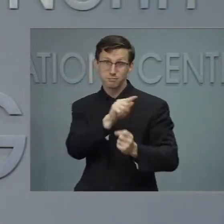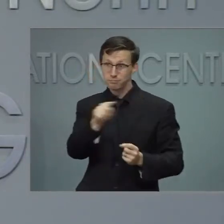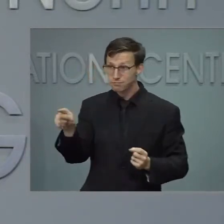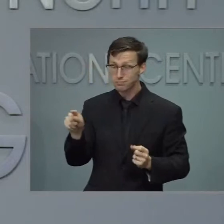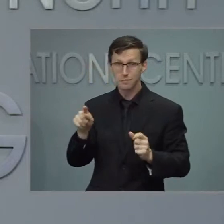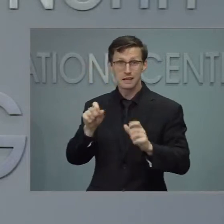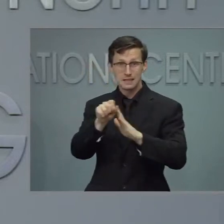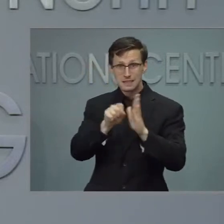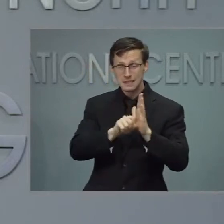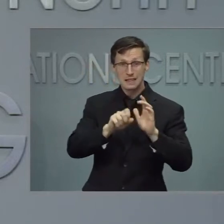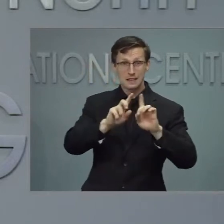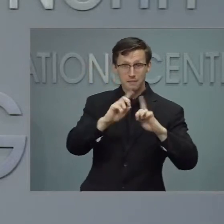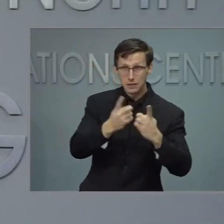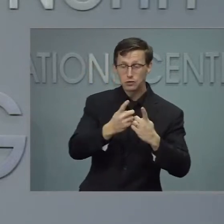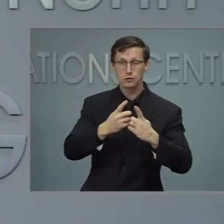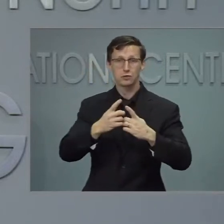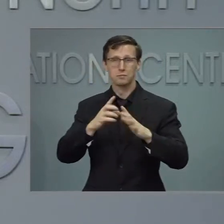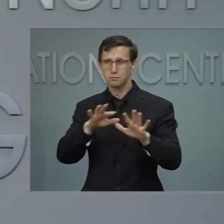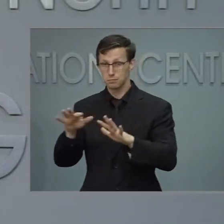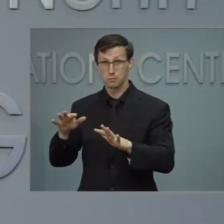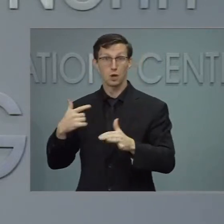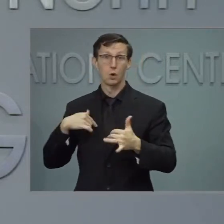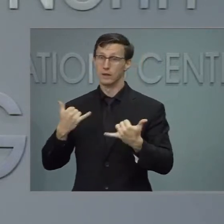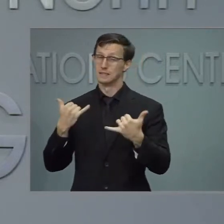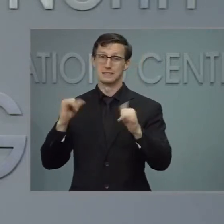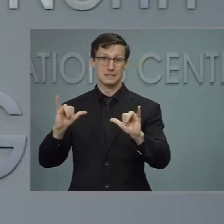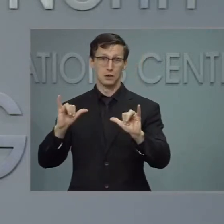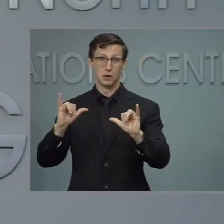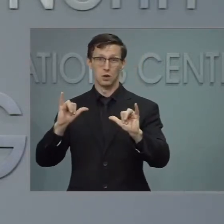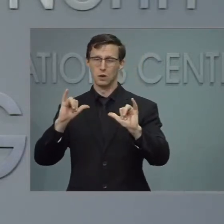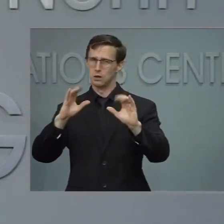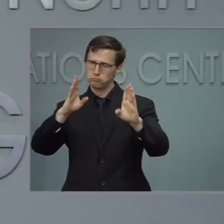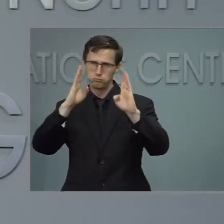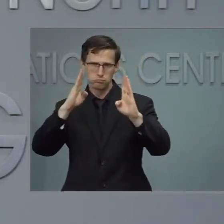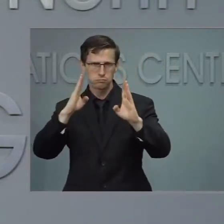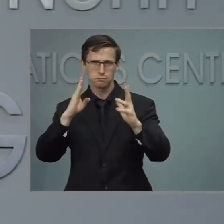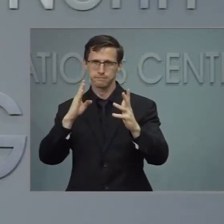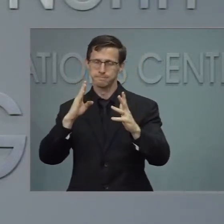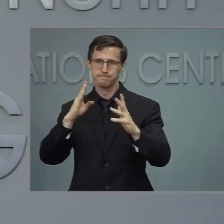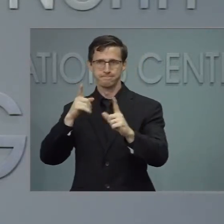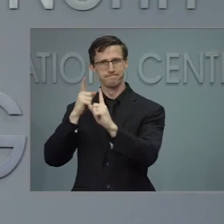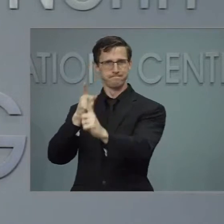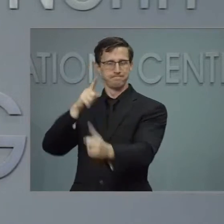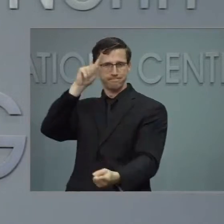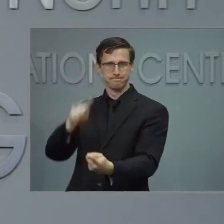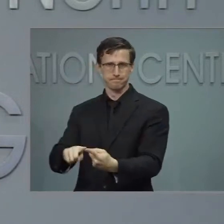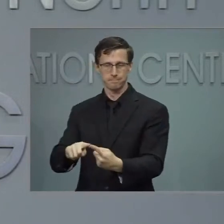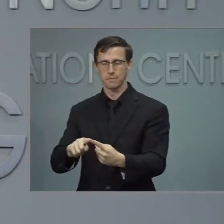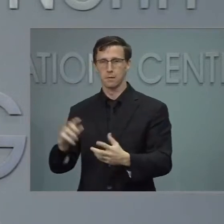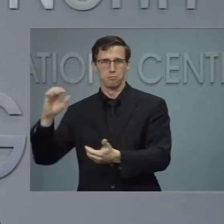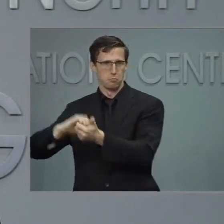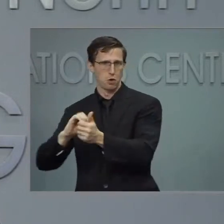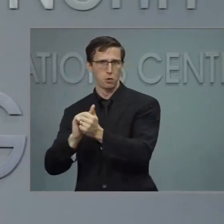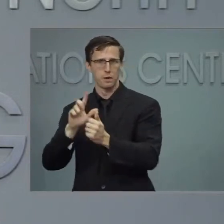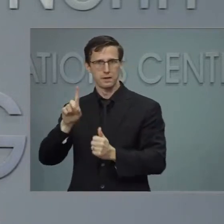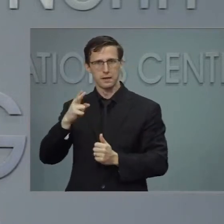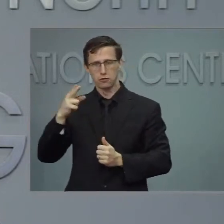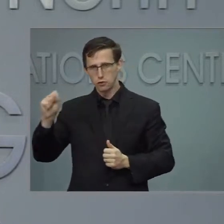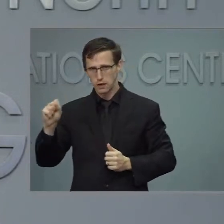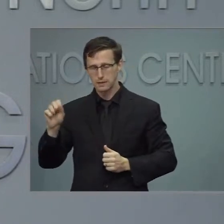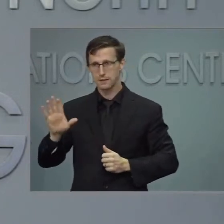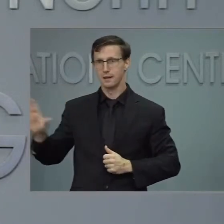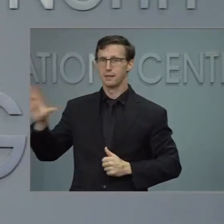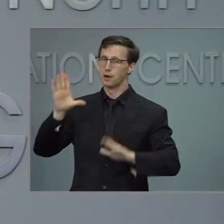stay decisively engaged in the fight against this pandemic with our partners at the Department of Health and Human Services and their